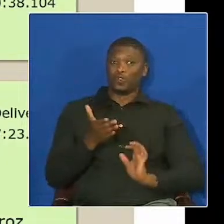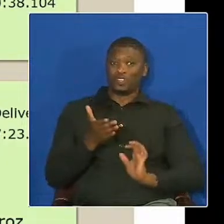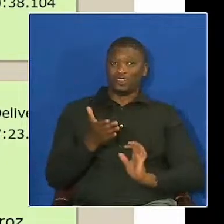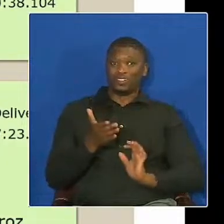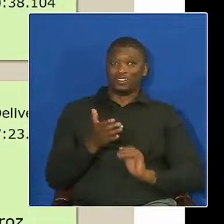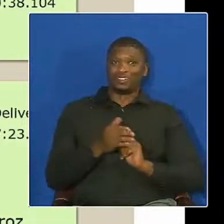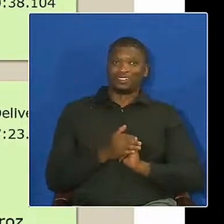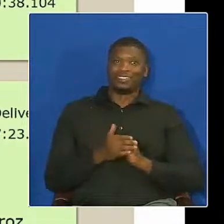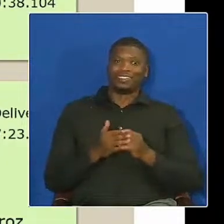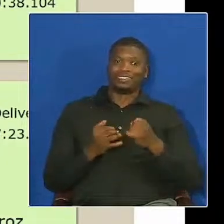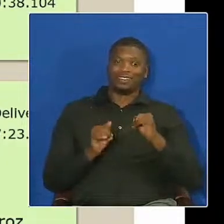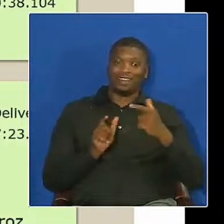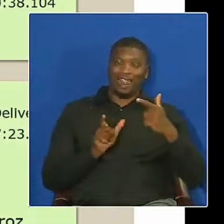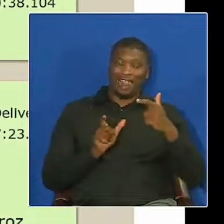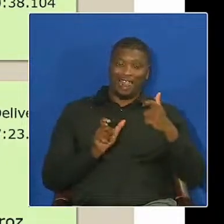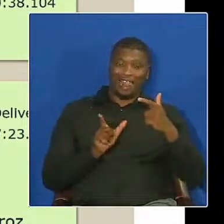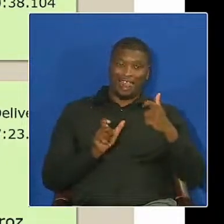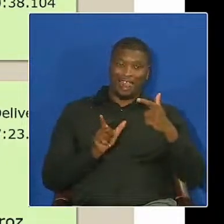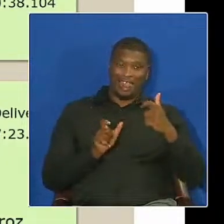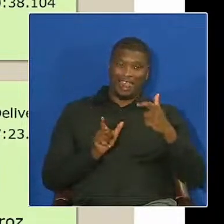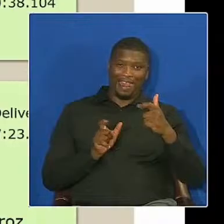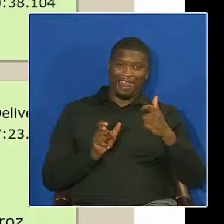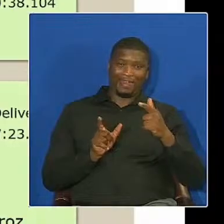which is a screenshot of